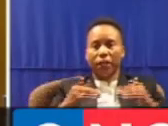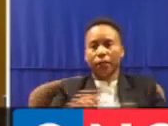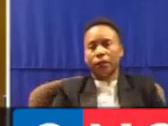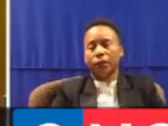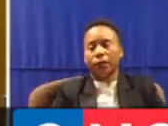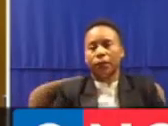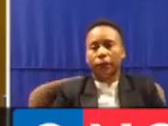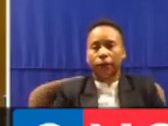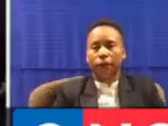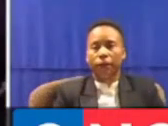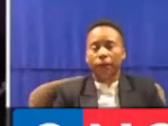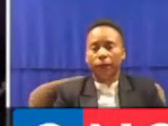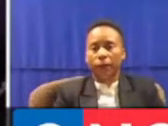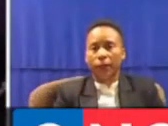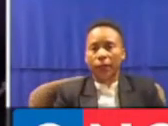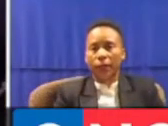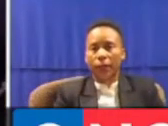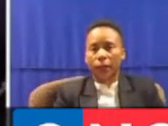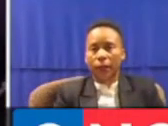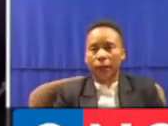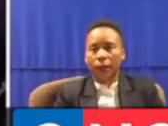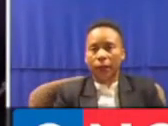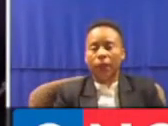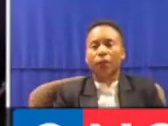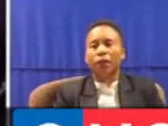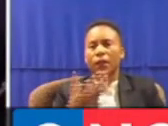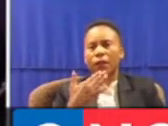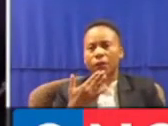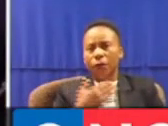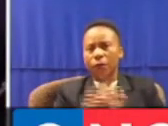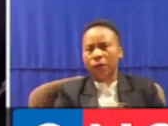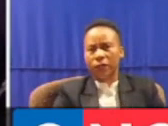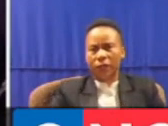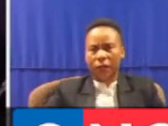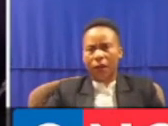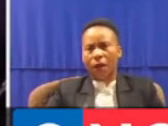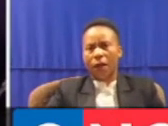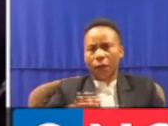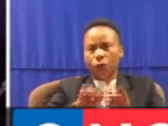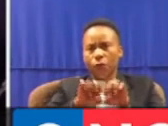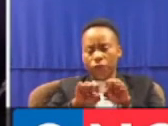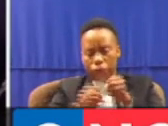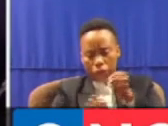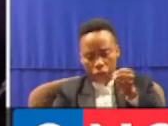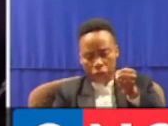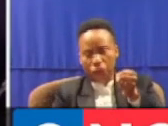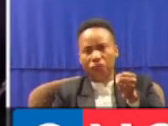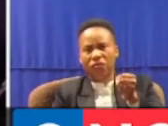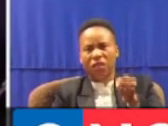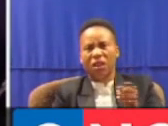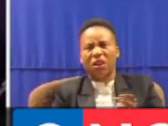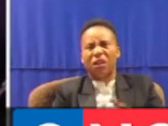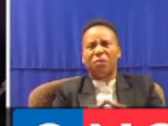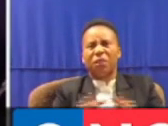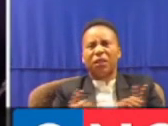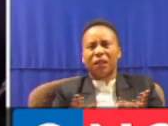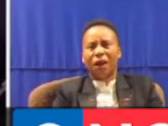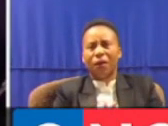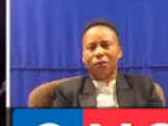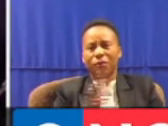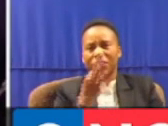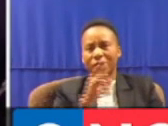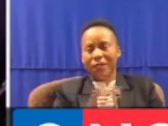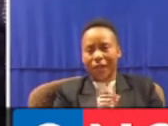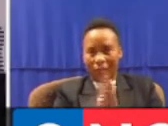Thank you, Mr. President. I hate to be the one to break it to you, but you should be judging your police minister on preventing crime, not how many